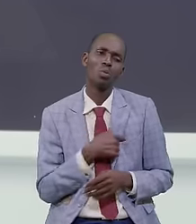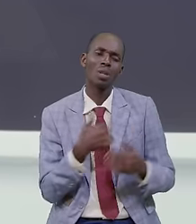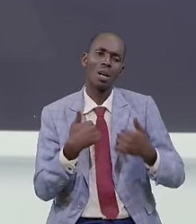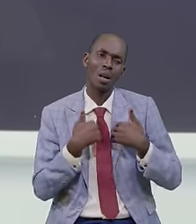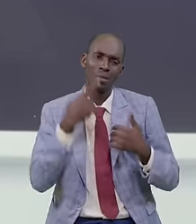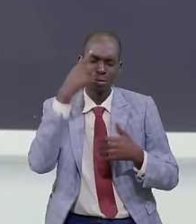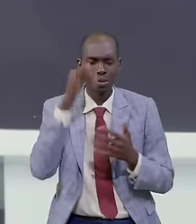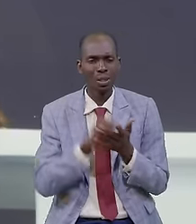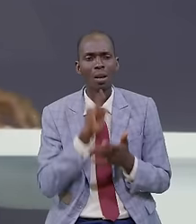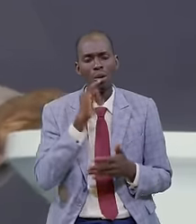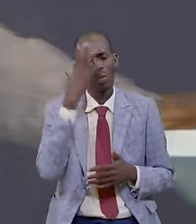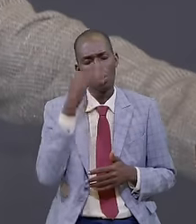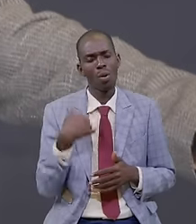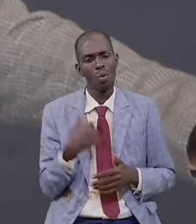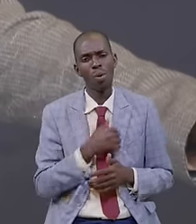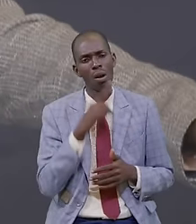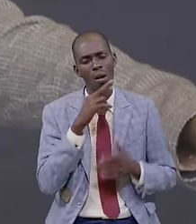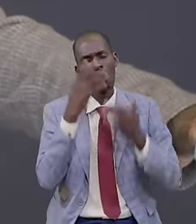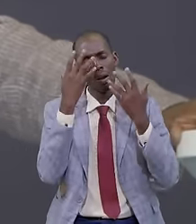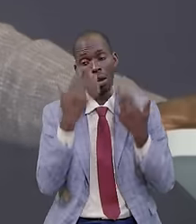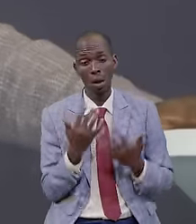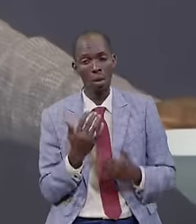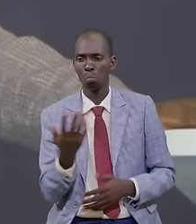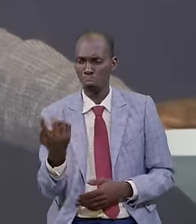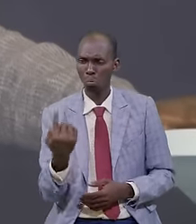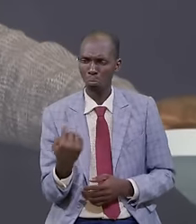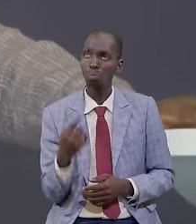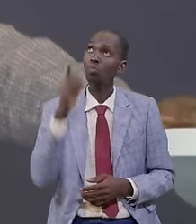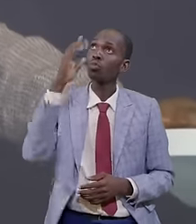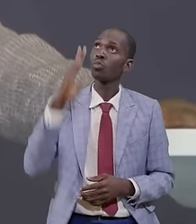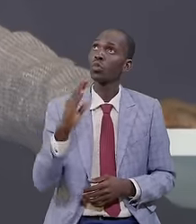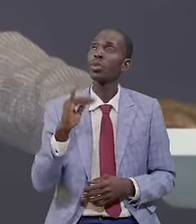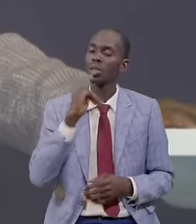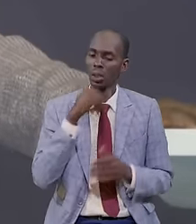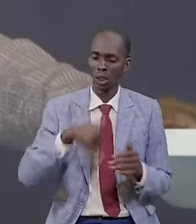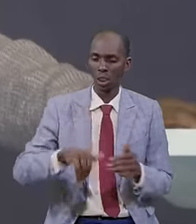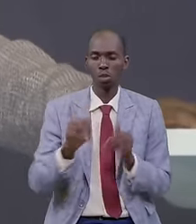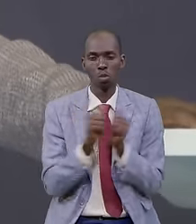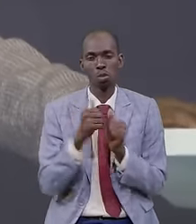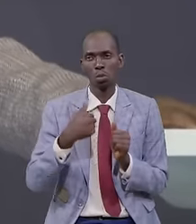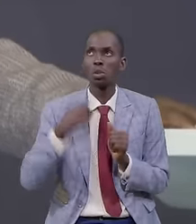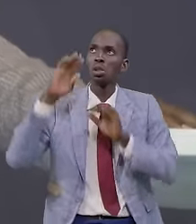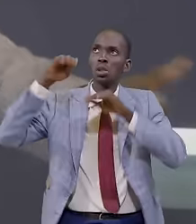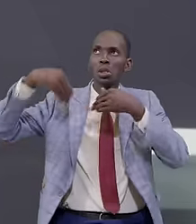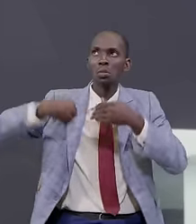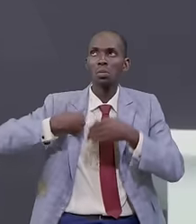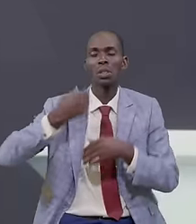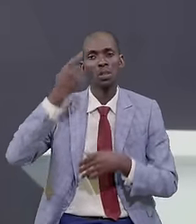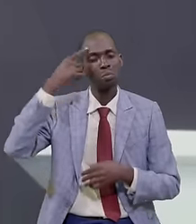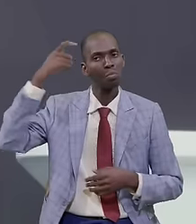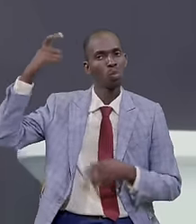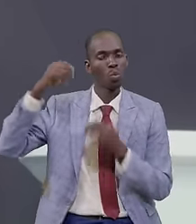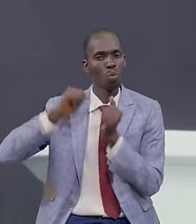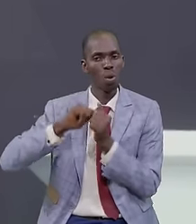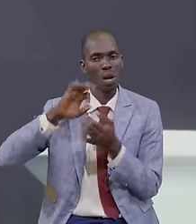the dream, is still with me. And so they told him the dream. And oh,